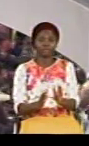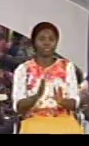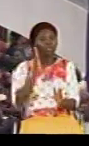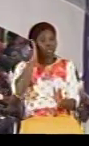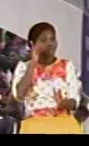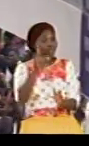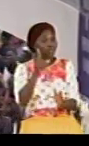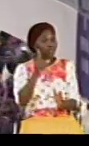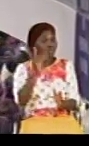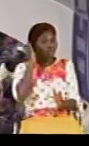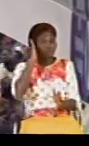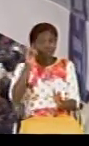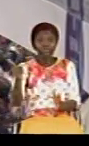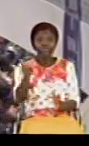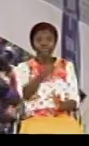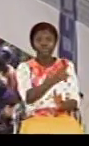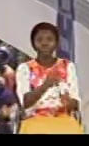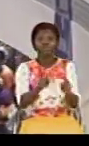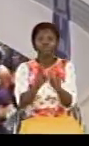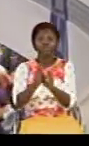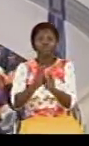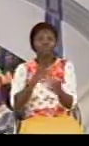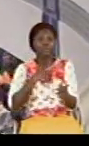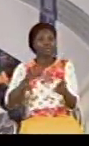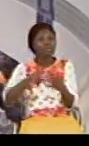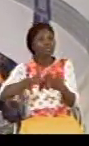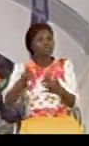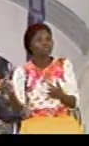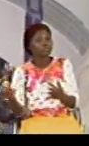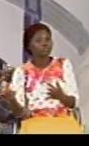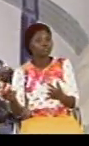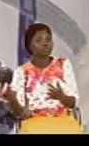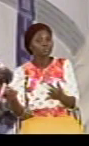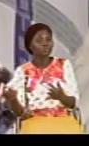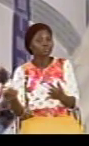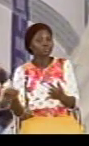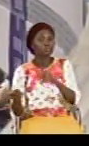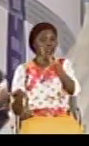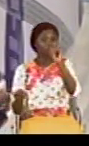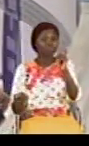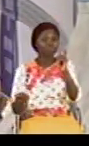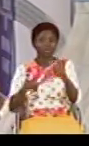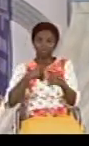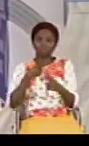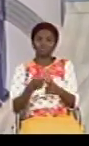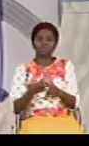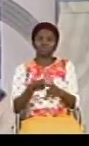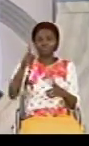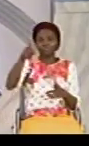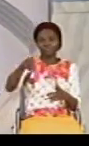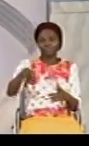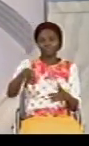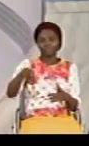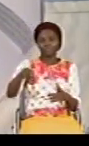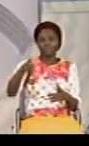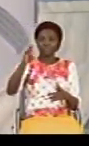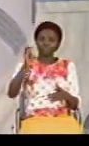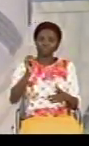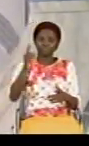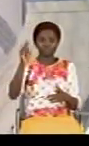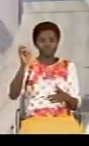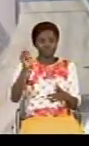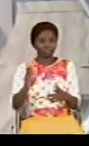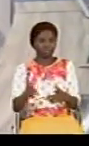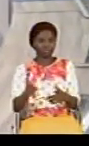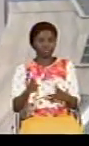away? Then Simon Peter answered him, Lord, to whom